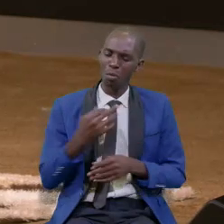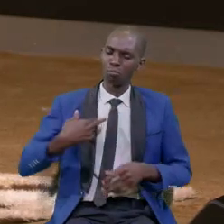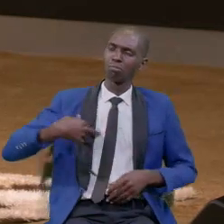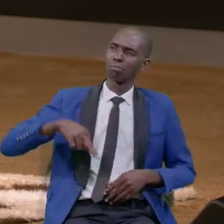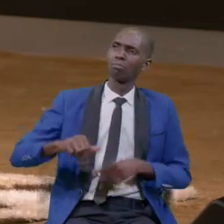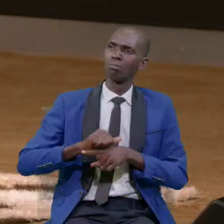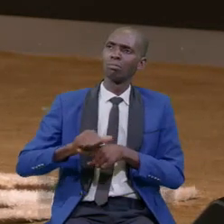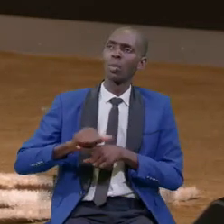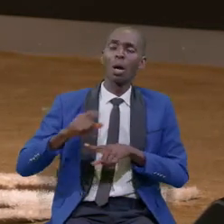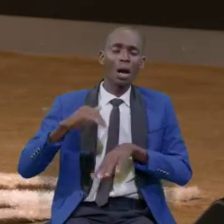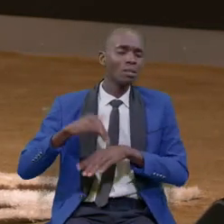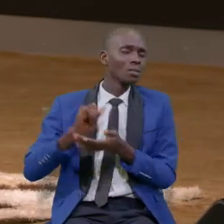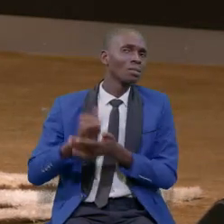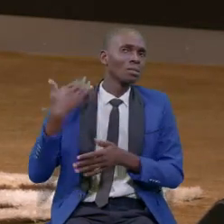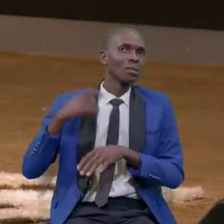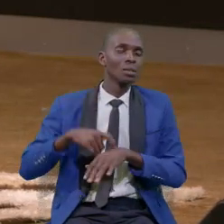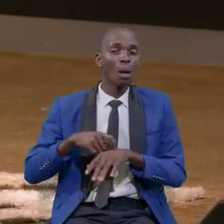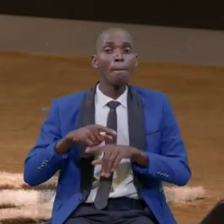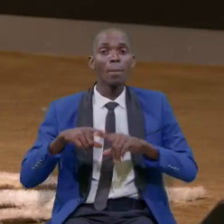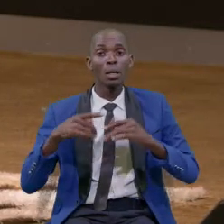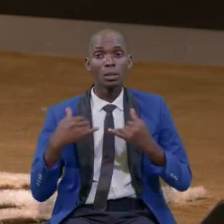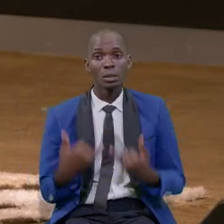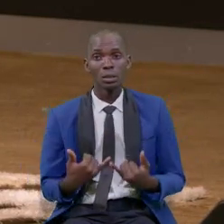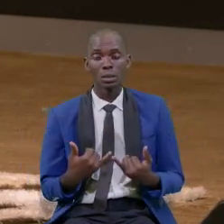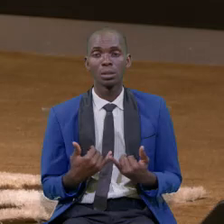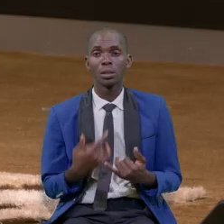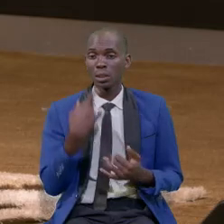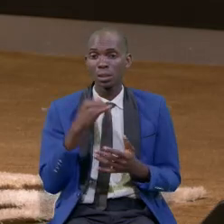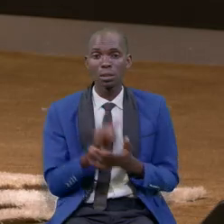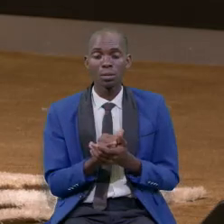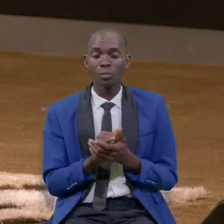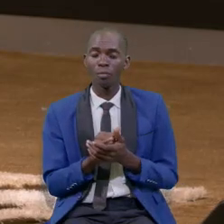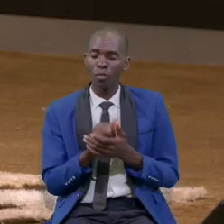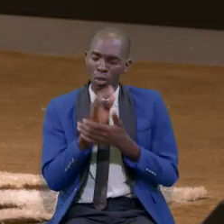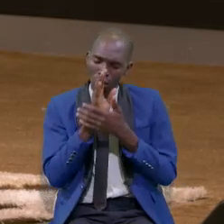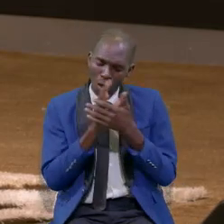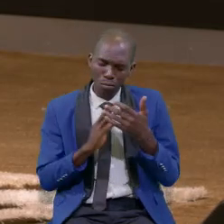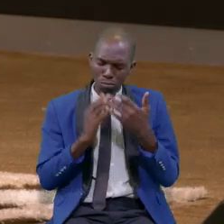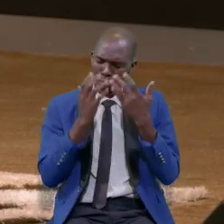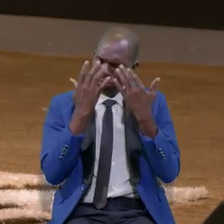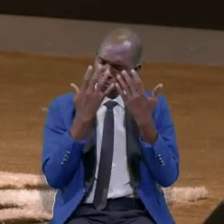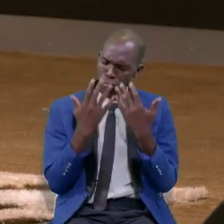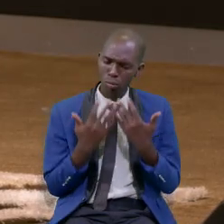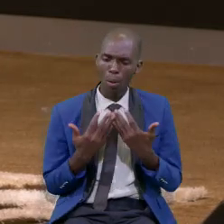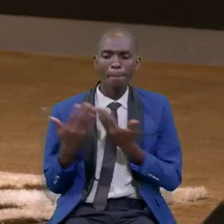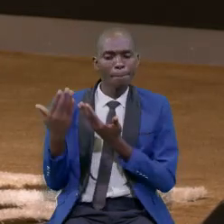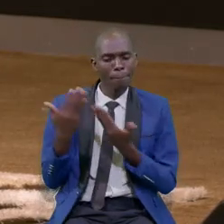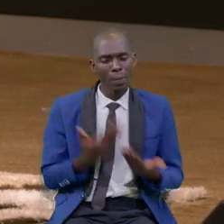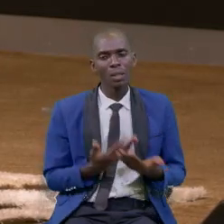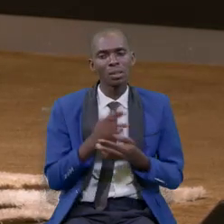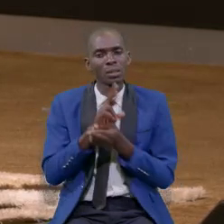time. It says now, godly sorrow worketh repentance to